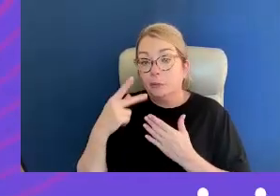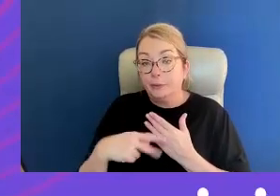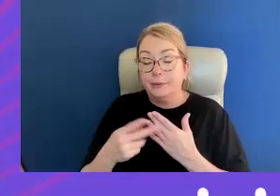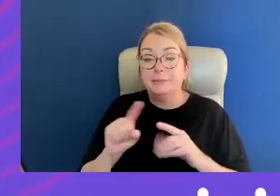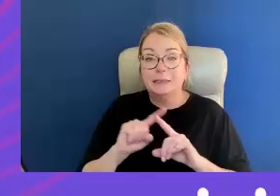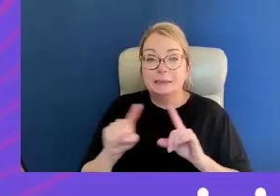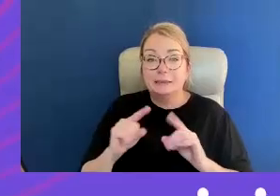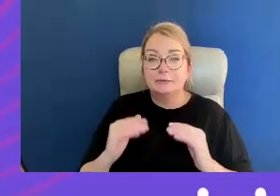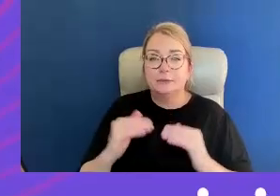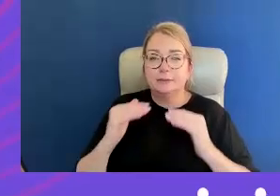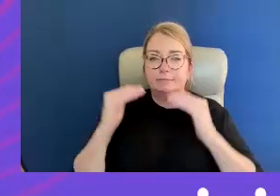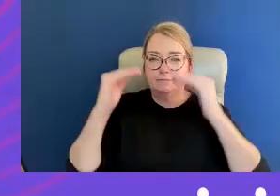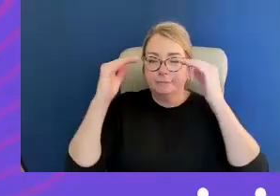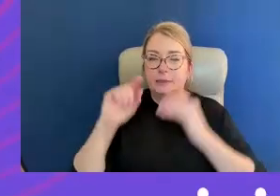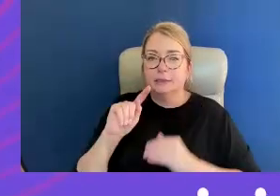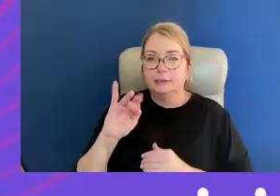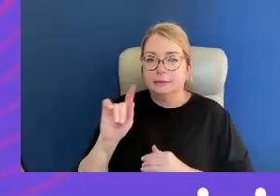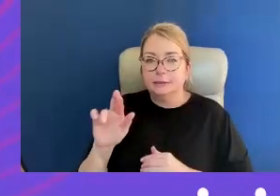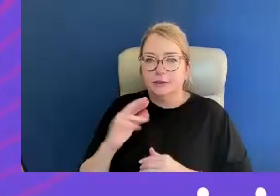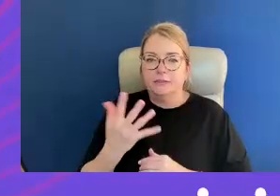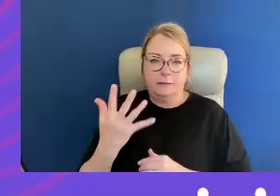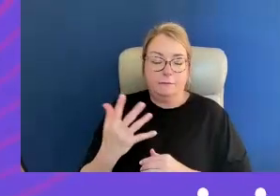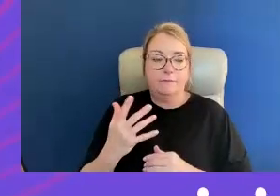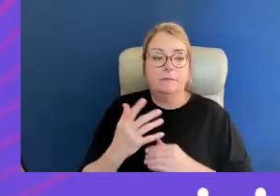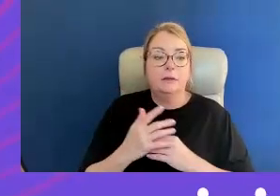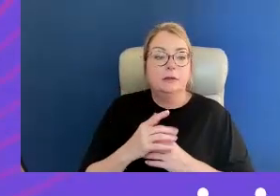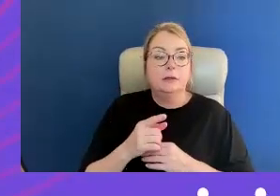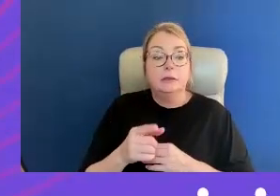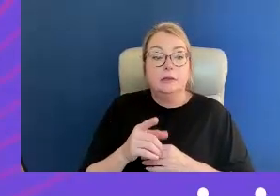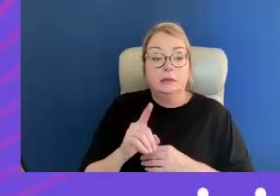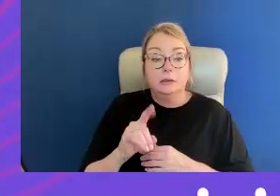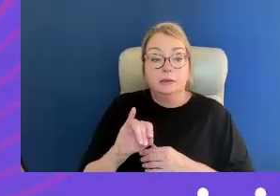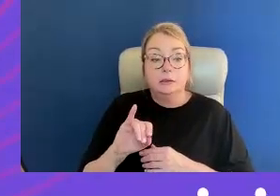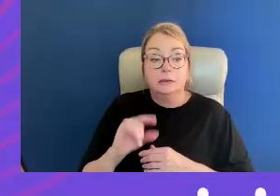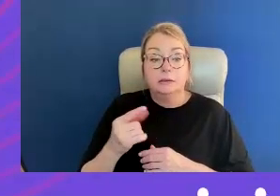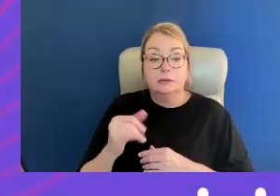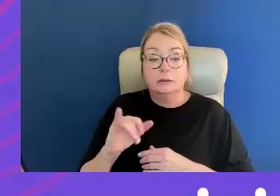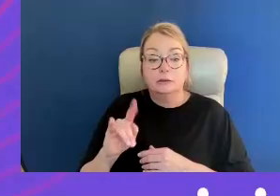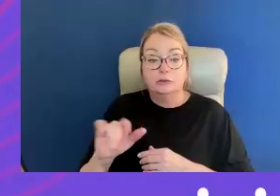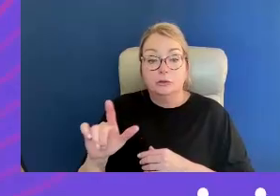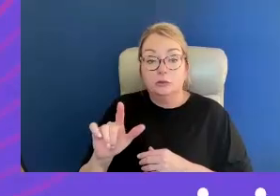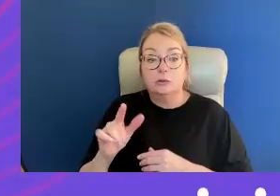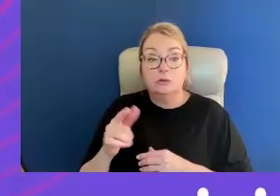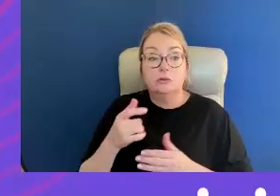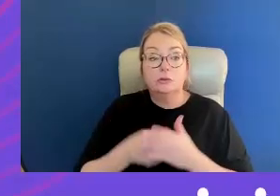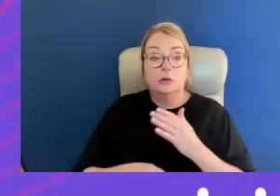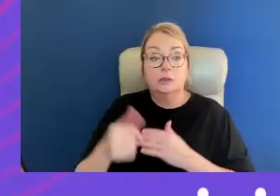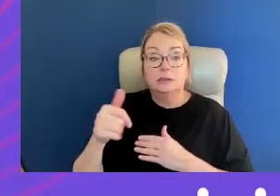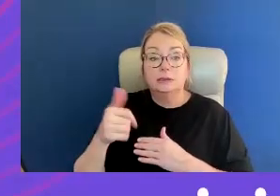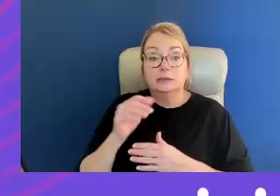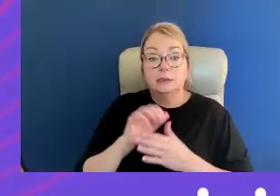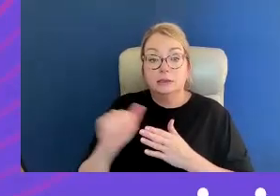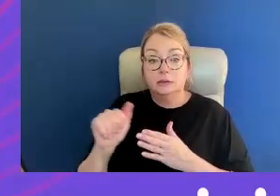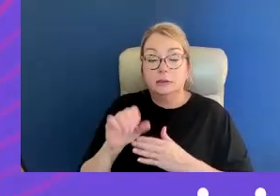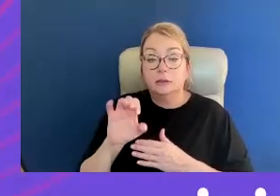tiers actually range by 5 different tiers. The digital tier, which is the least expensive, that is $10 per month. The